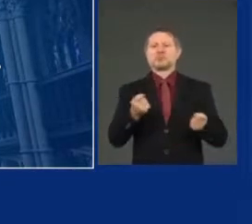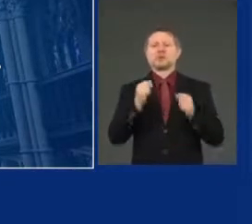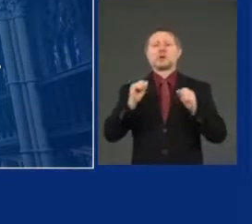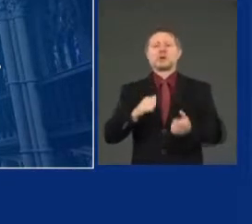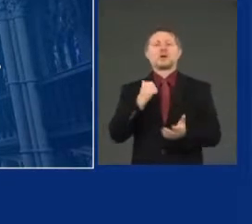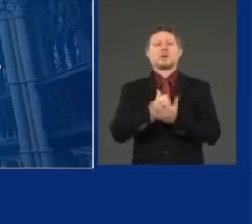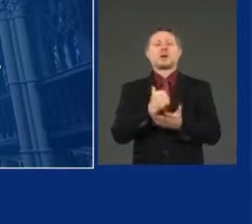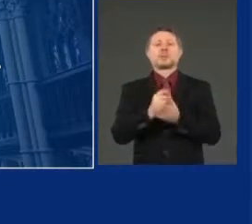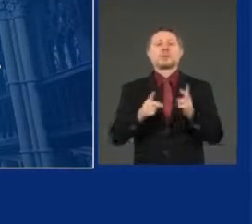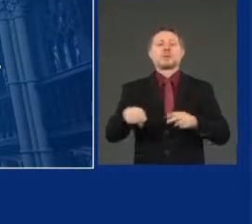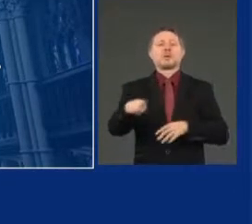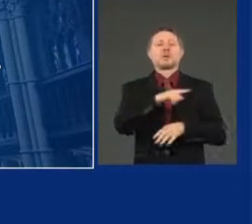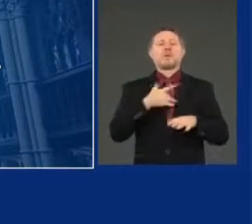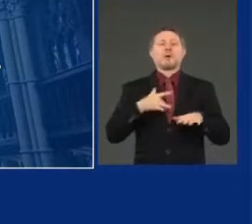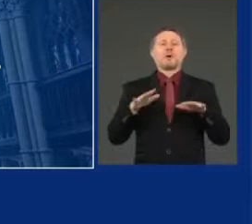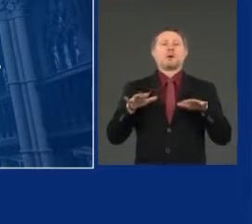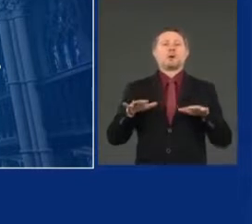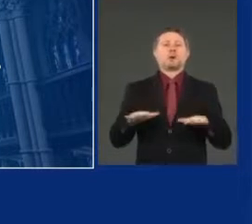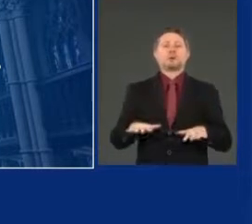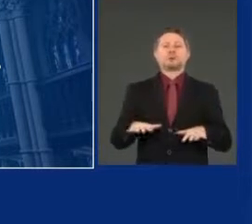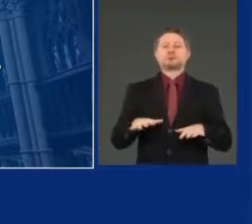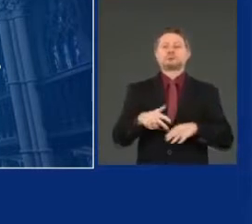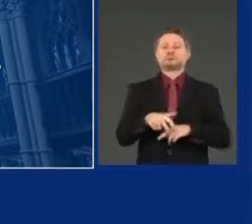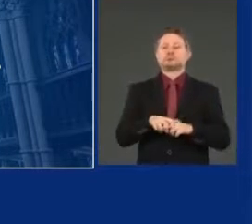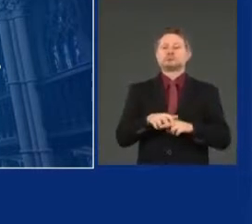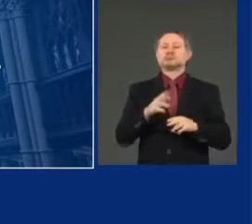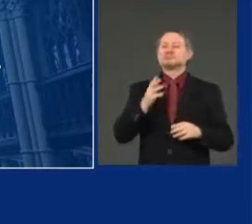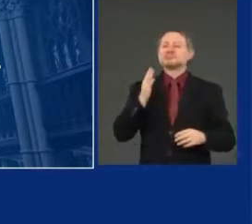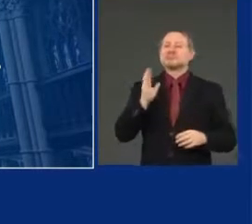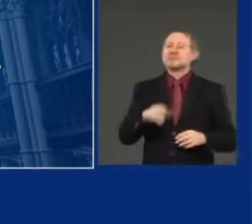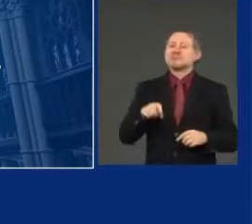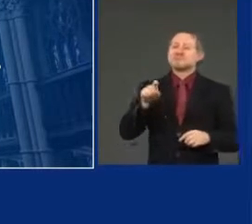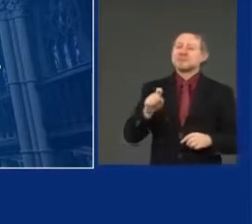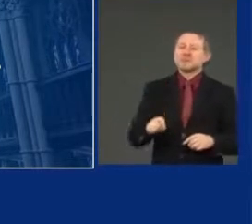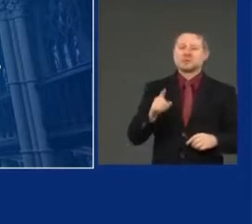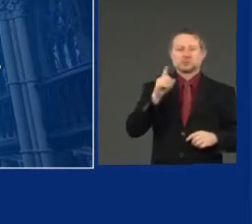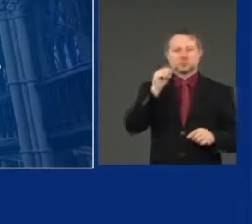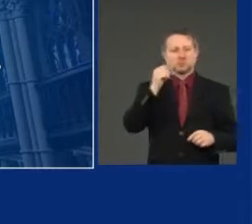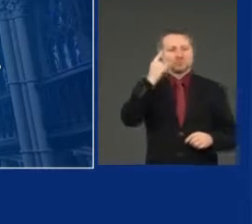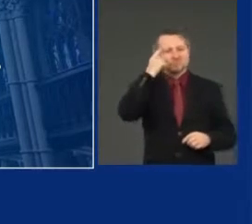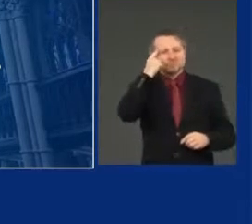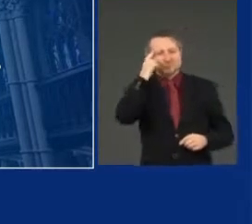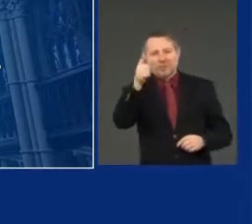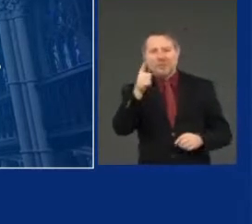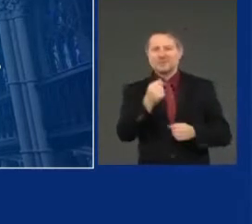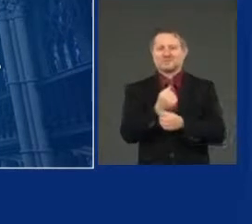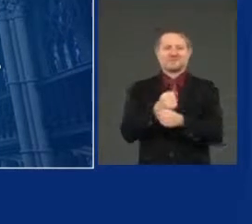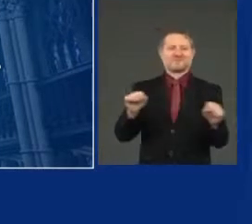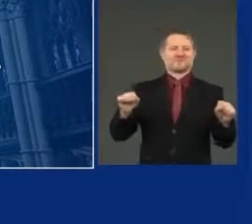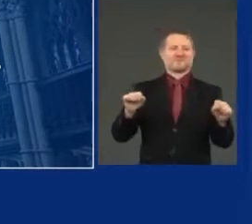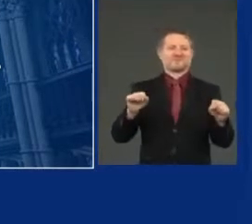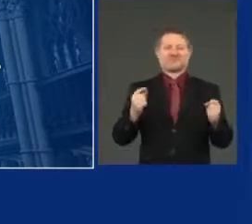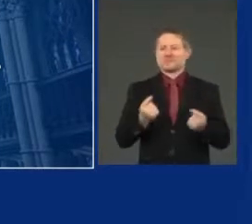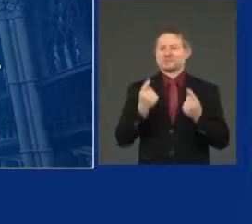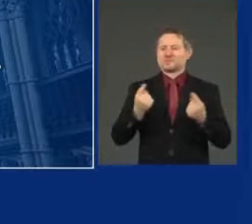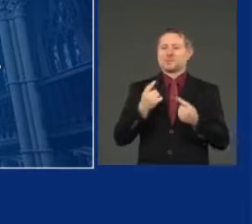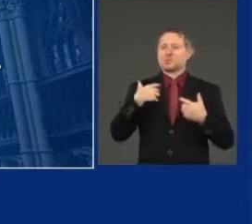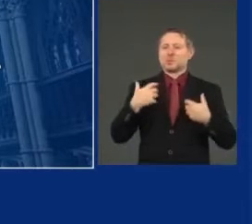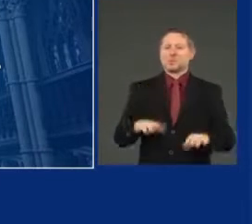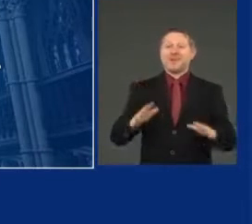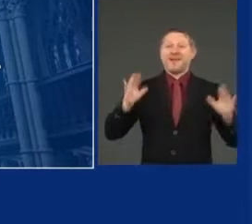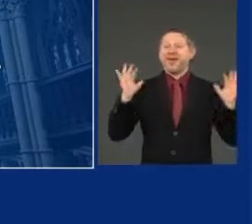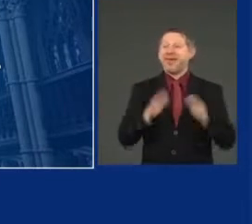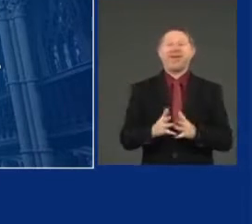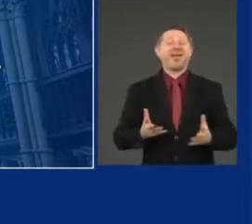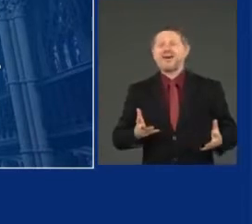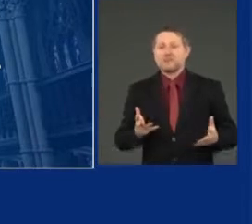comforting. But we need to find out how to do it and do it safely and do it smartly. The last thing we want to do is have a religious ceremony